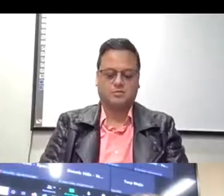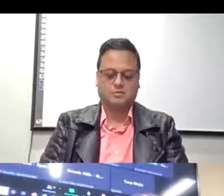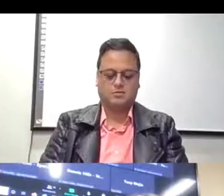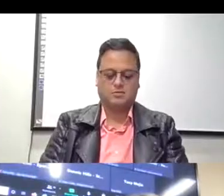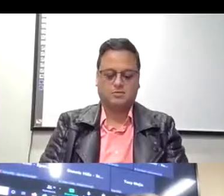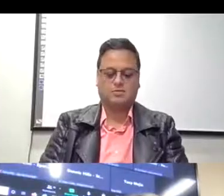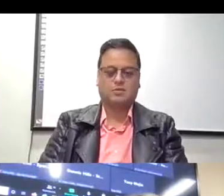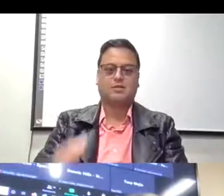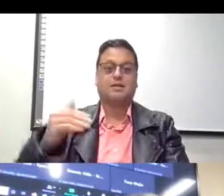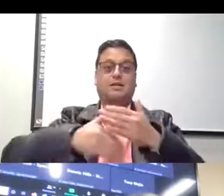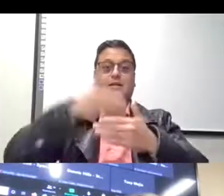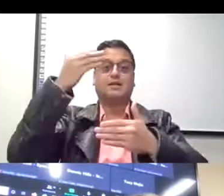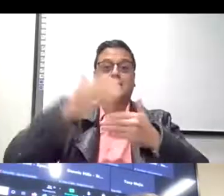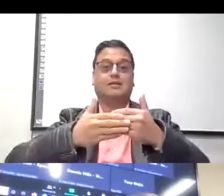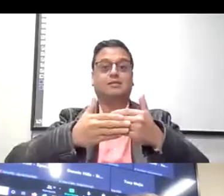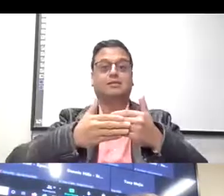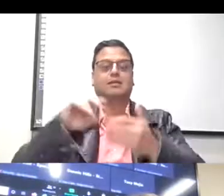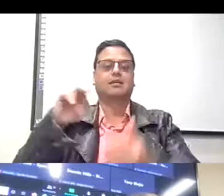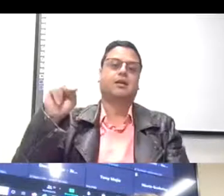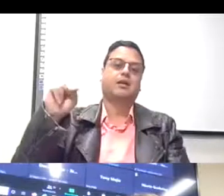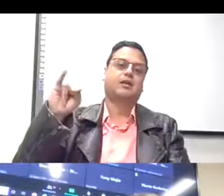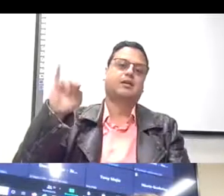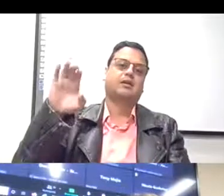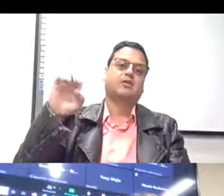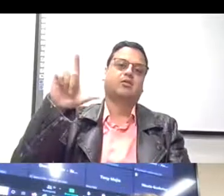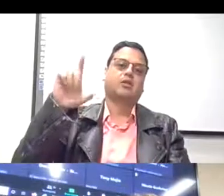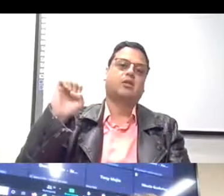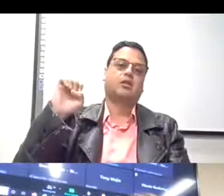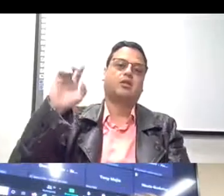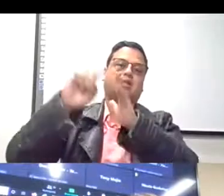All right, next we have Nicole. Nicole, go ahead.